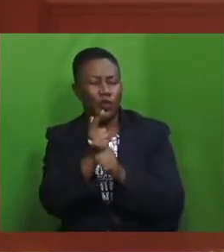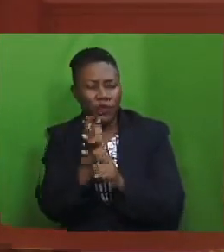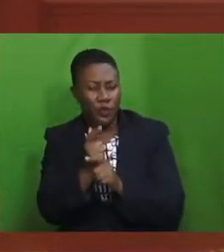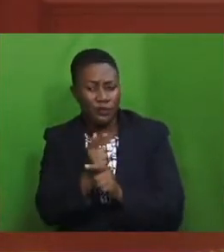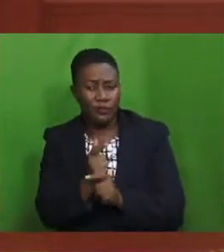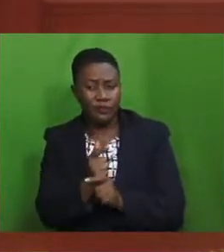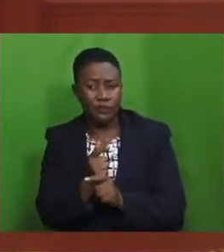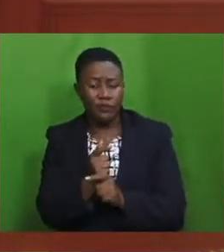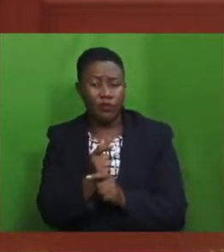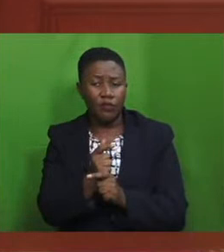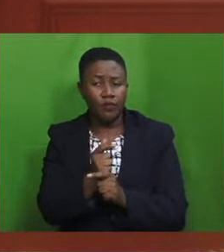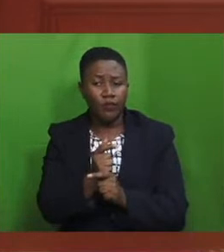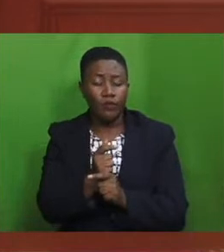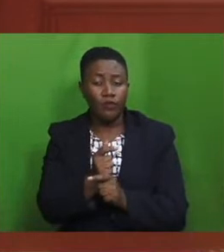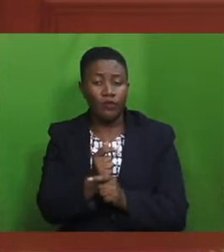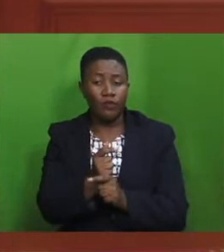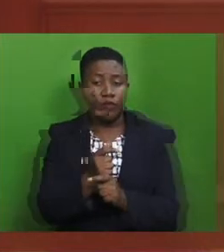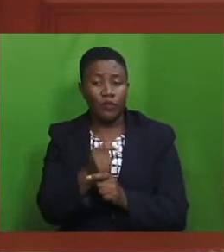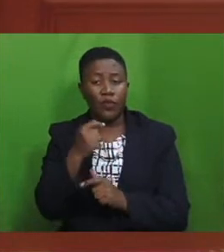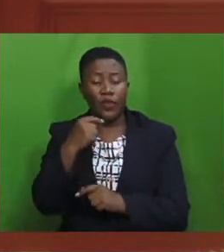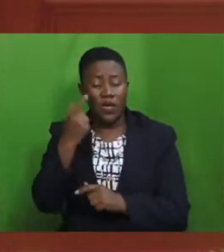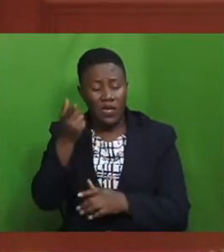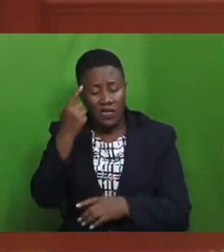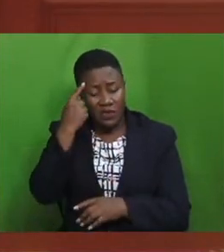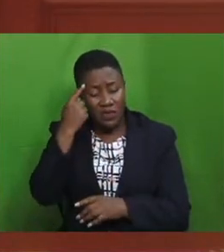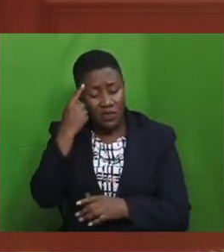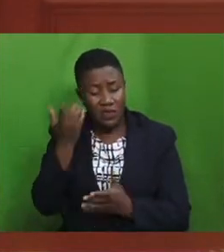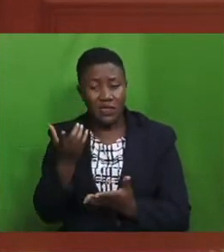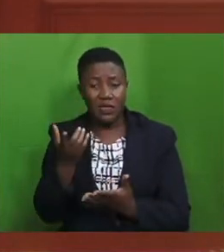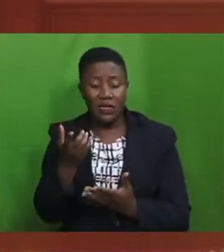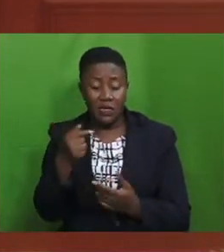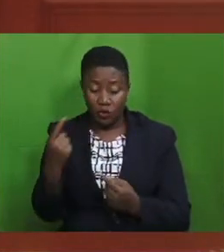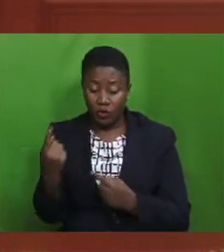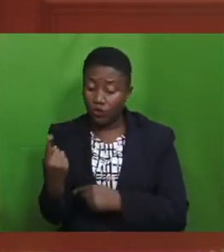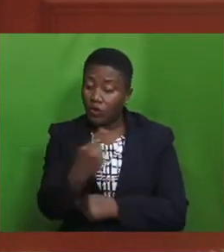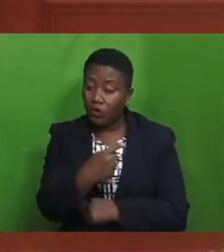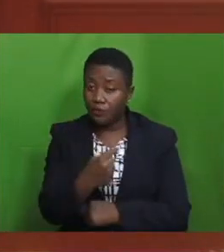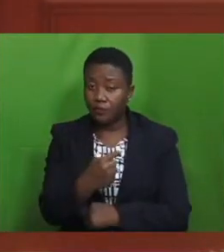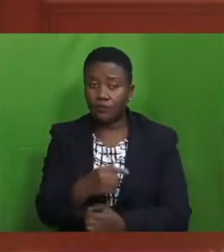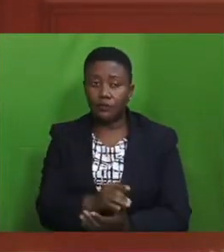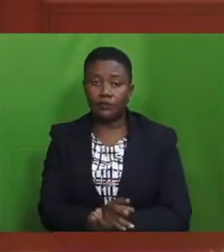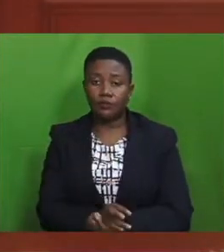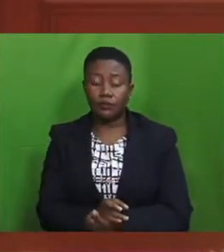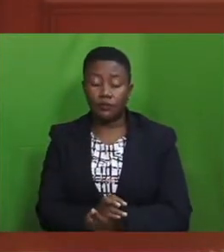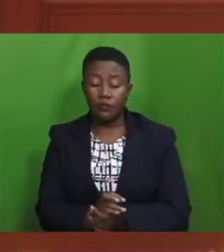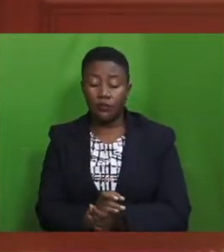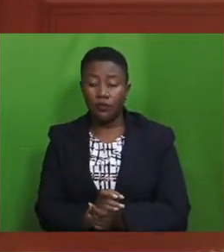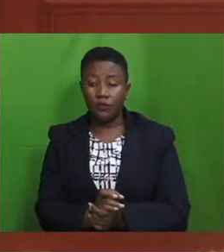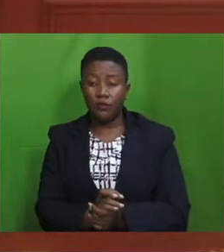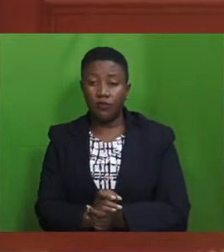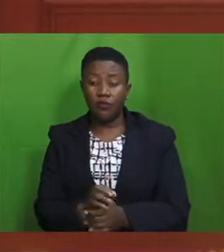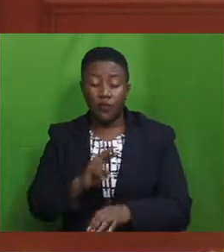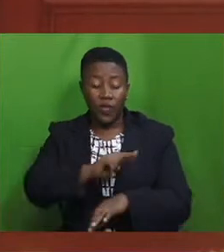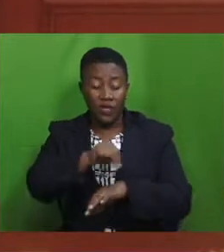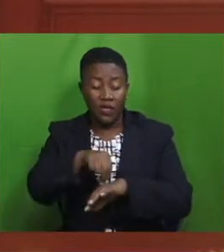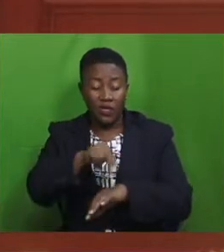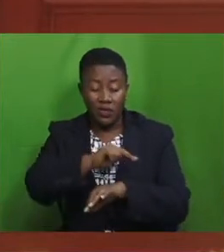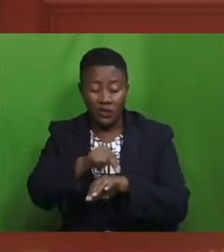it is their argument. Today, the national debt is standing at